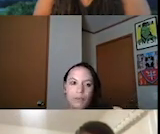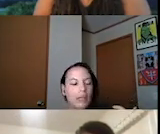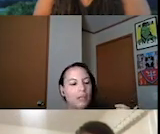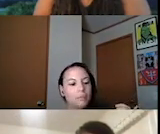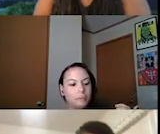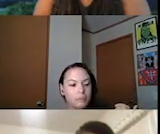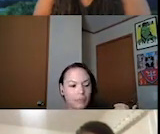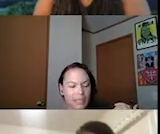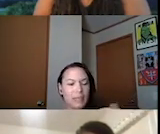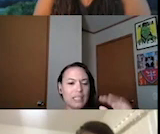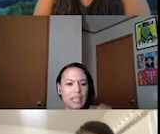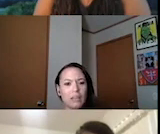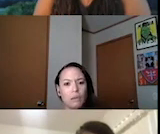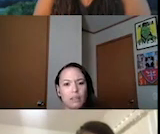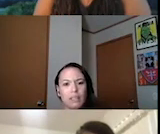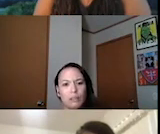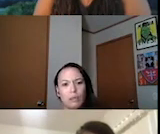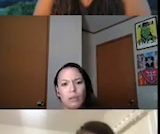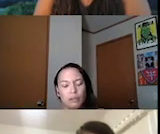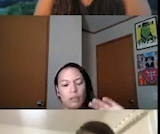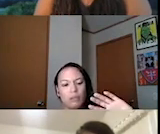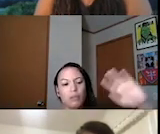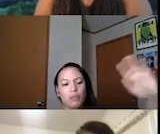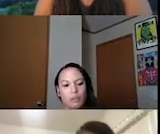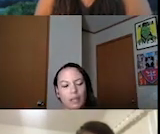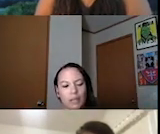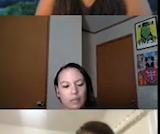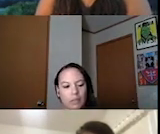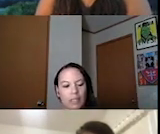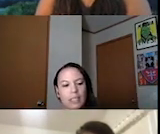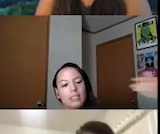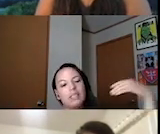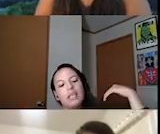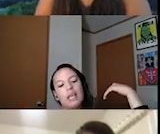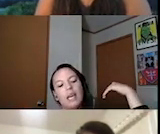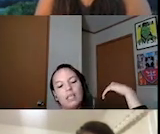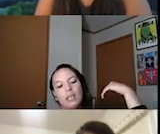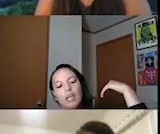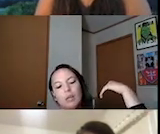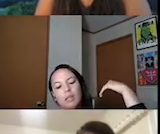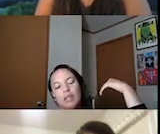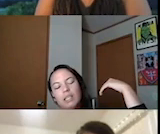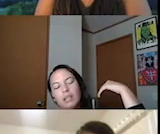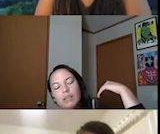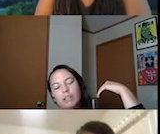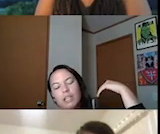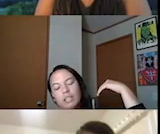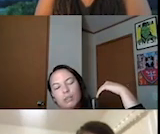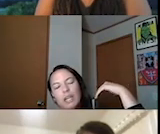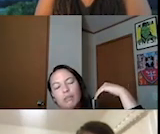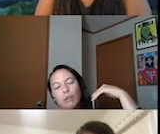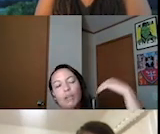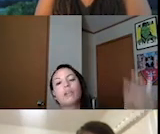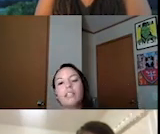tough. Then we have to kind of go look into a historical context. Let's say that a lot of these